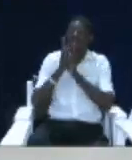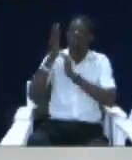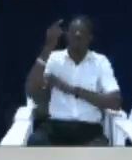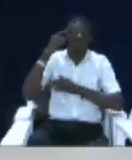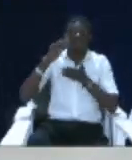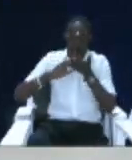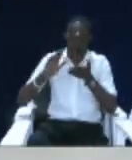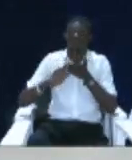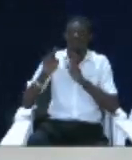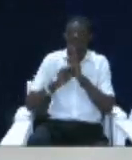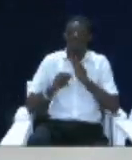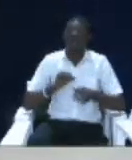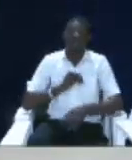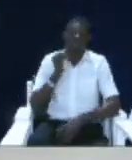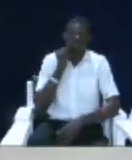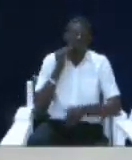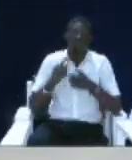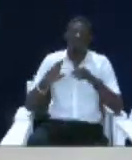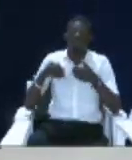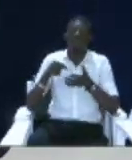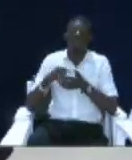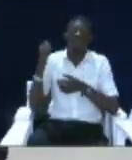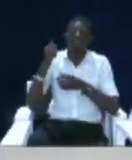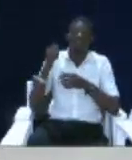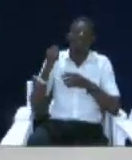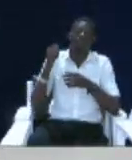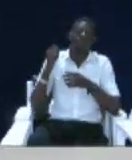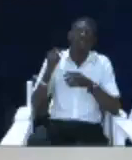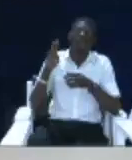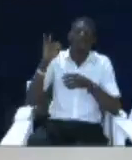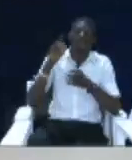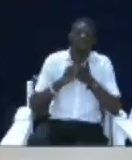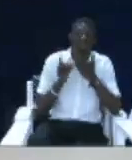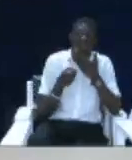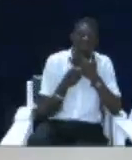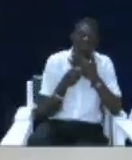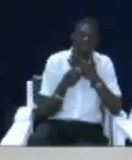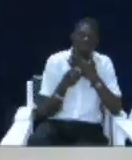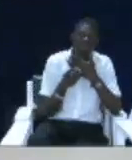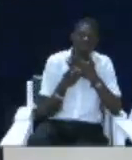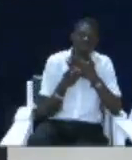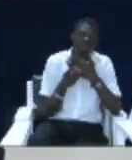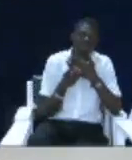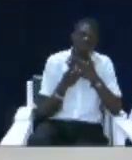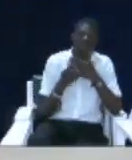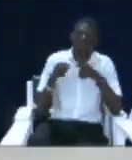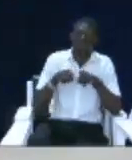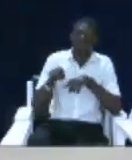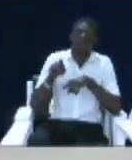for forgiveness, because I'm supposed to have given this testimony by December during